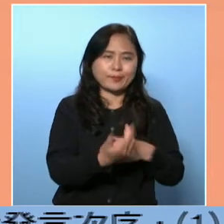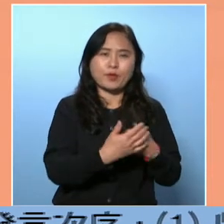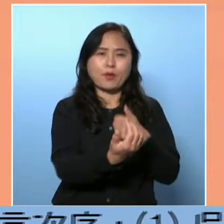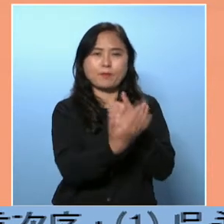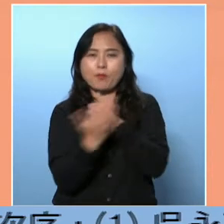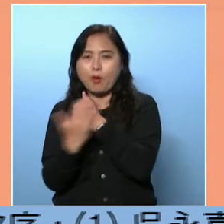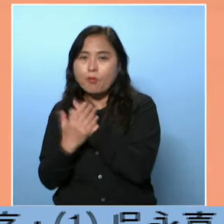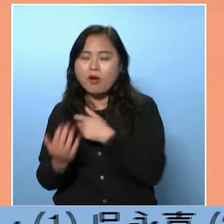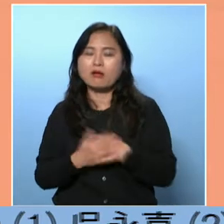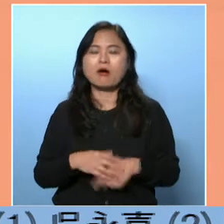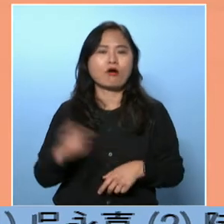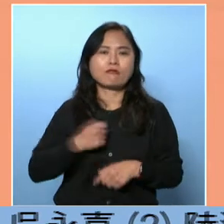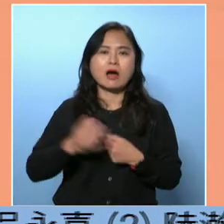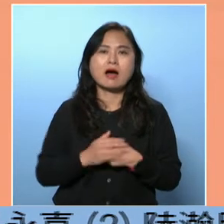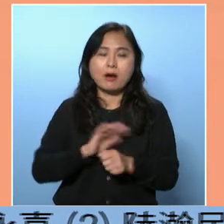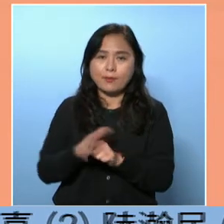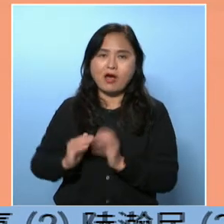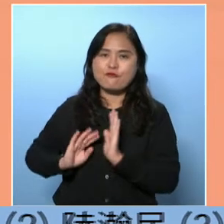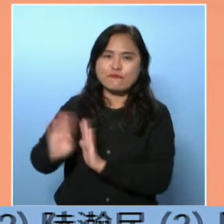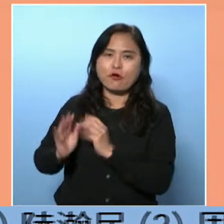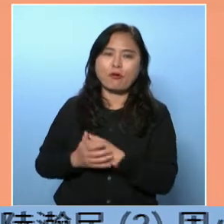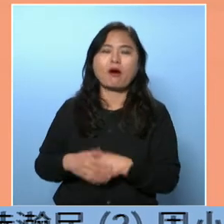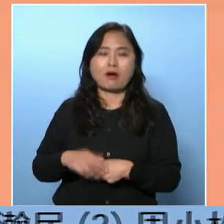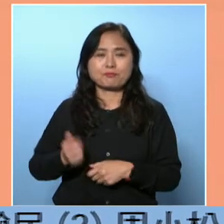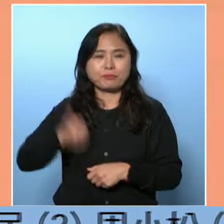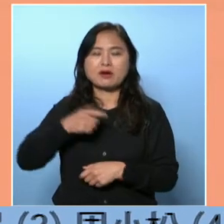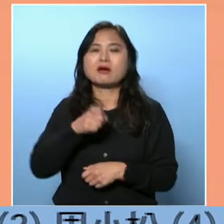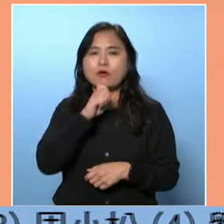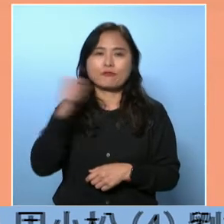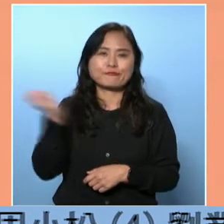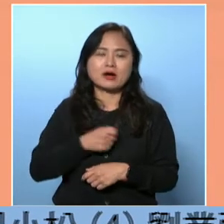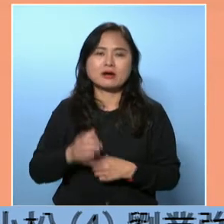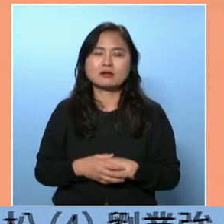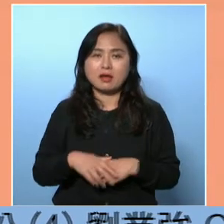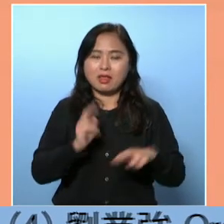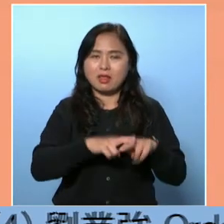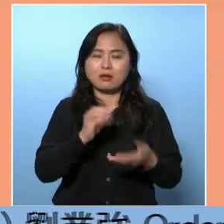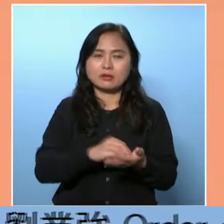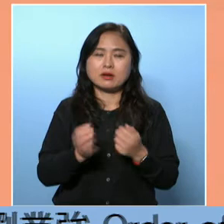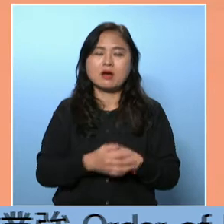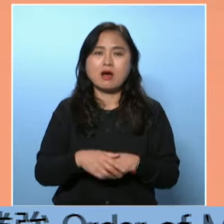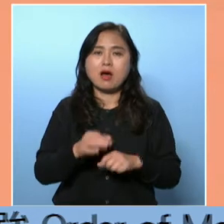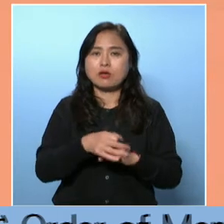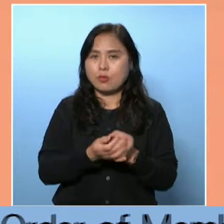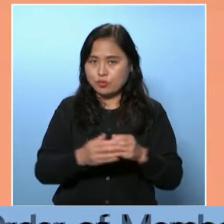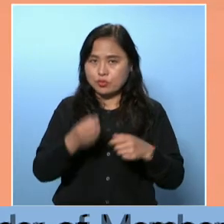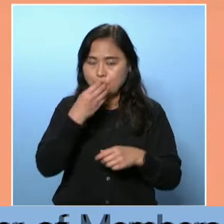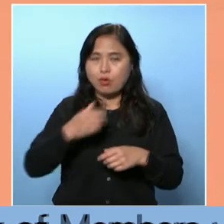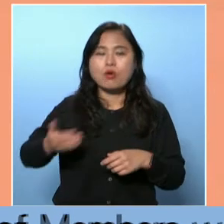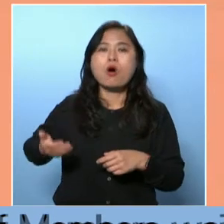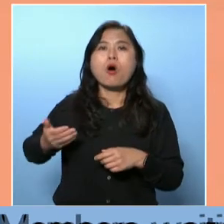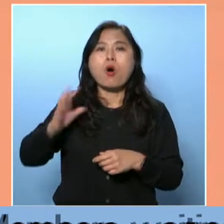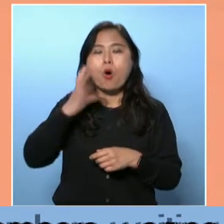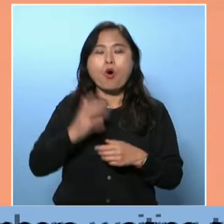support of the government and support from everyone in the nation, I'm sure we will bear fruits very